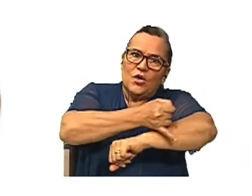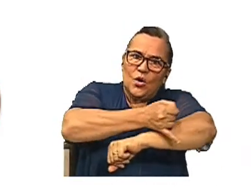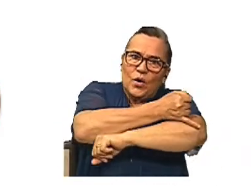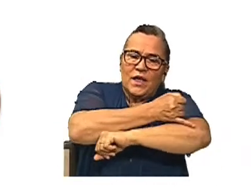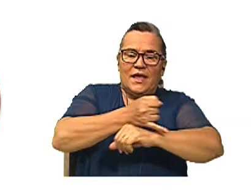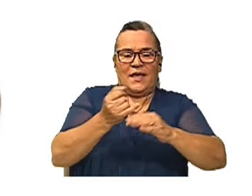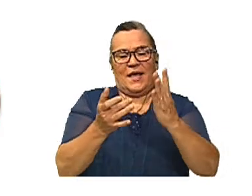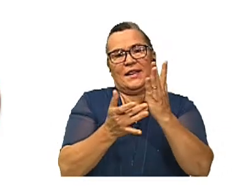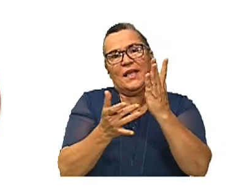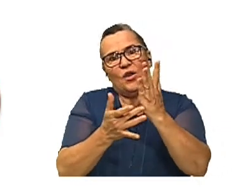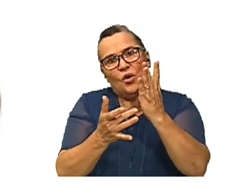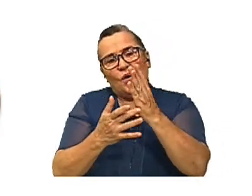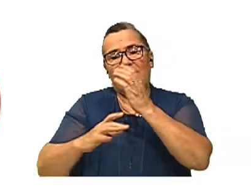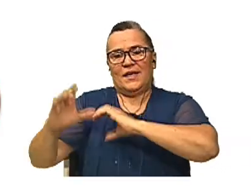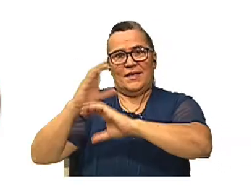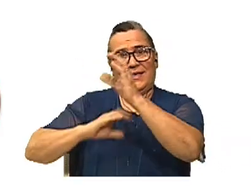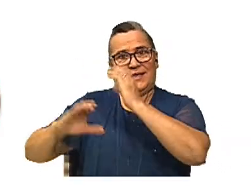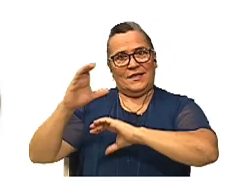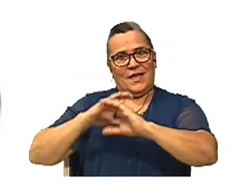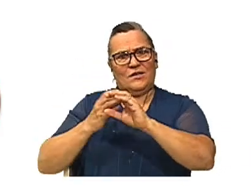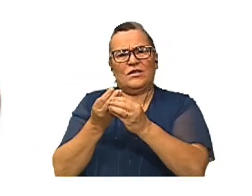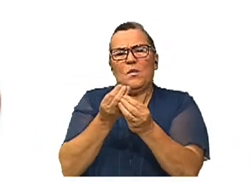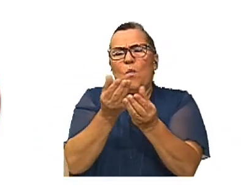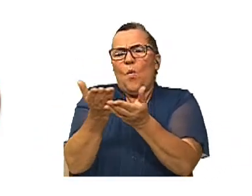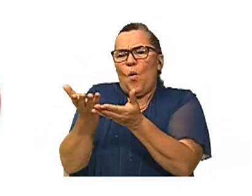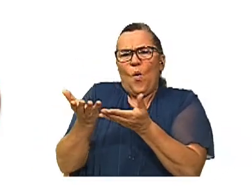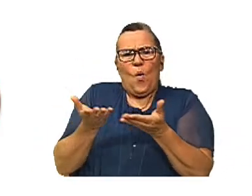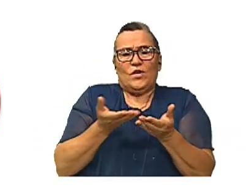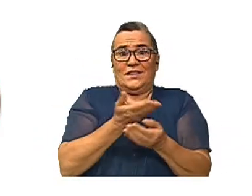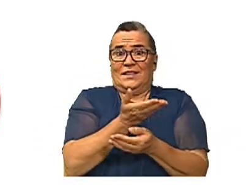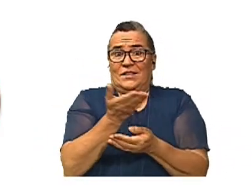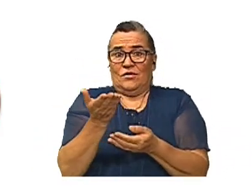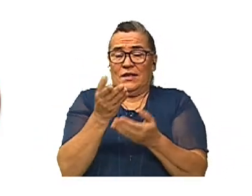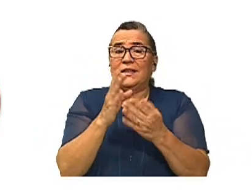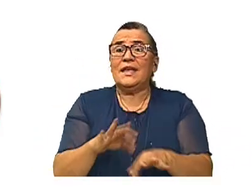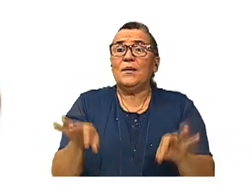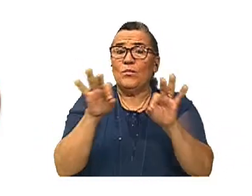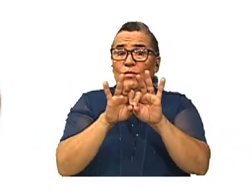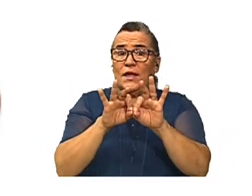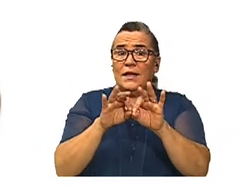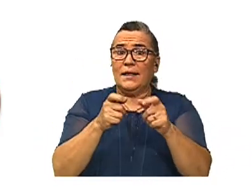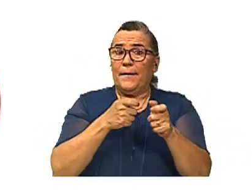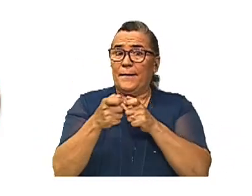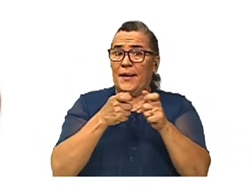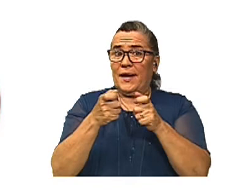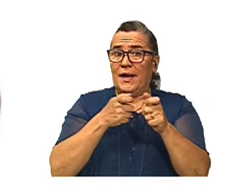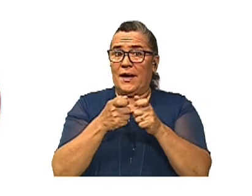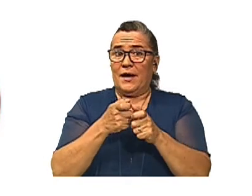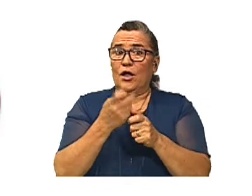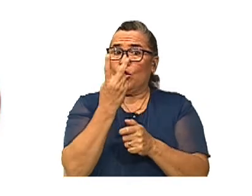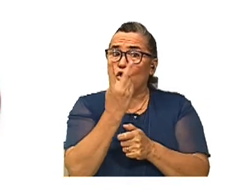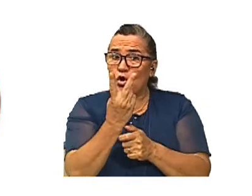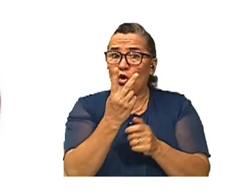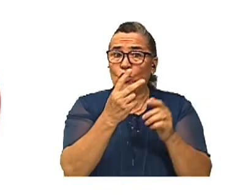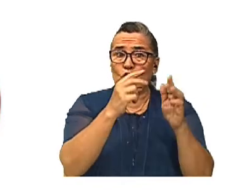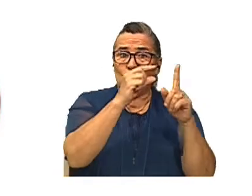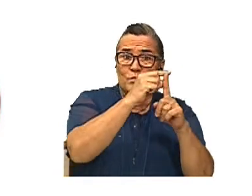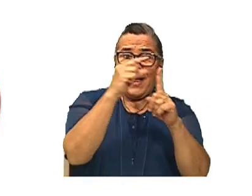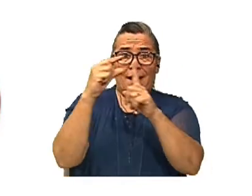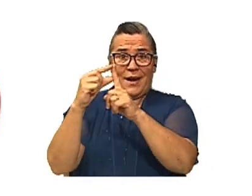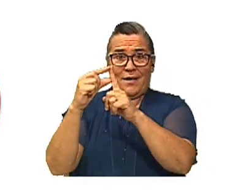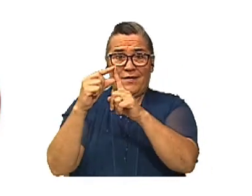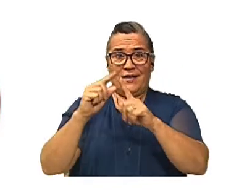technology, scientifics, and many things. It's important to handle these two terms, okay?